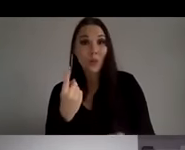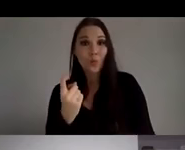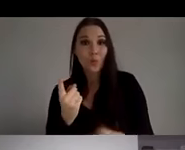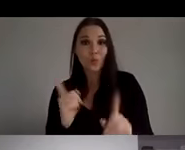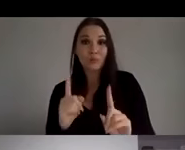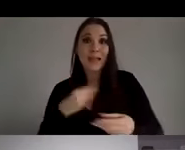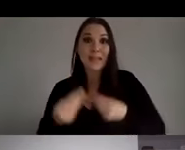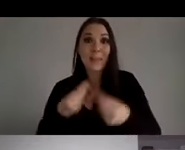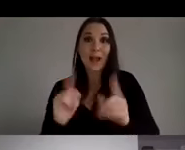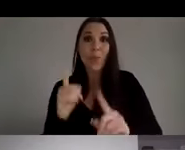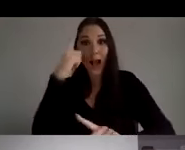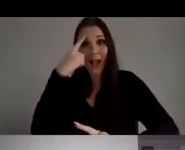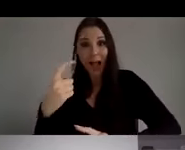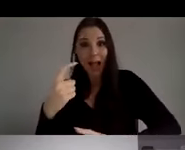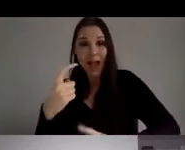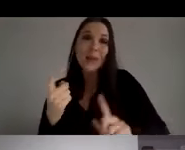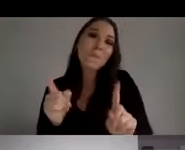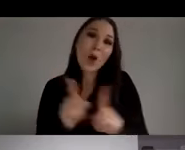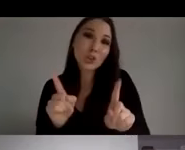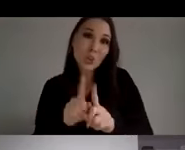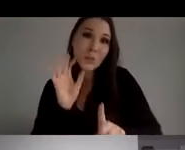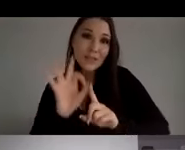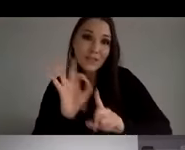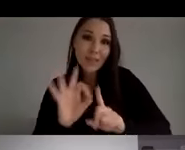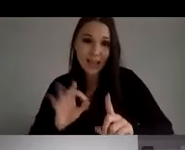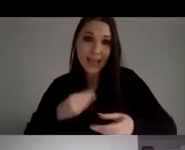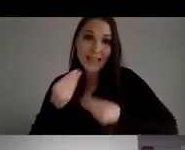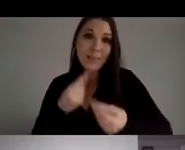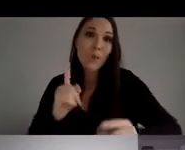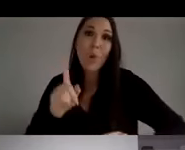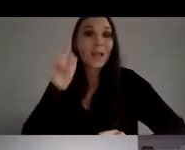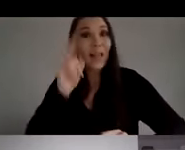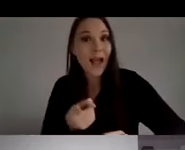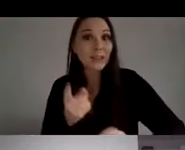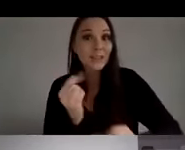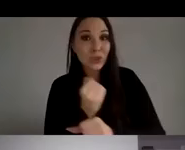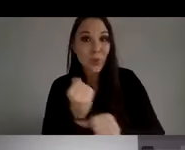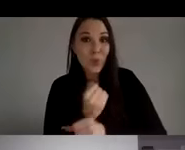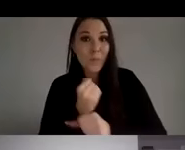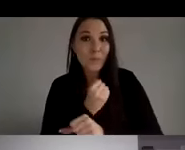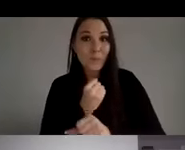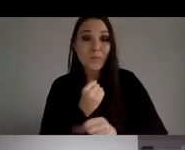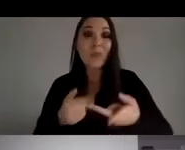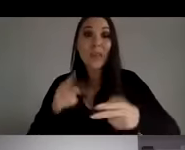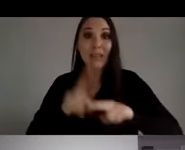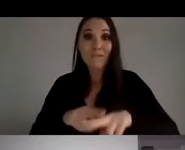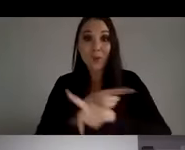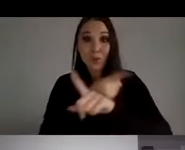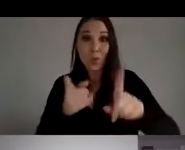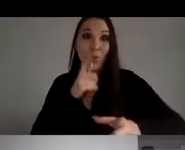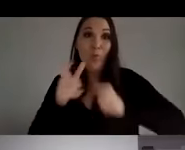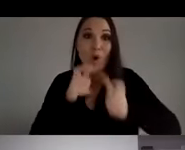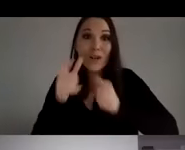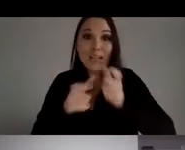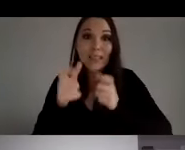but also specifically what it cannot do. Right. And if your wording is correct, like